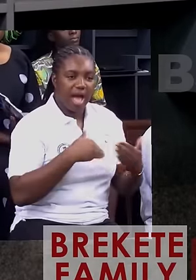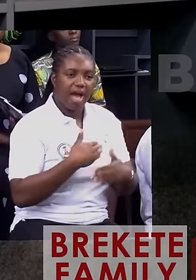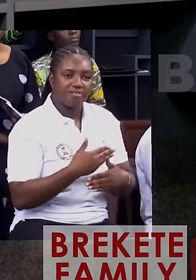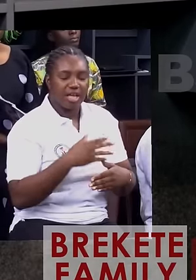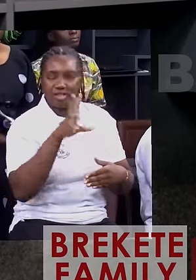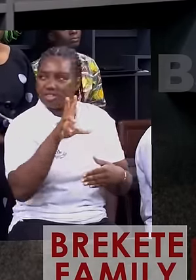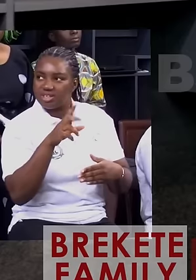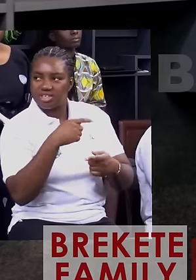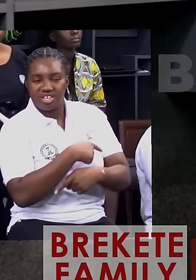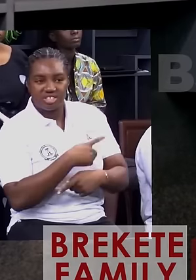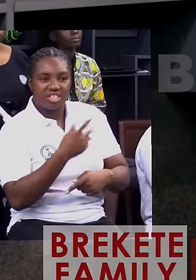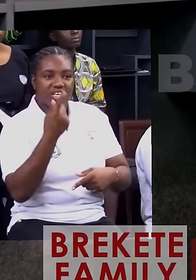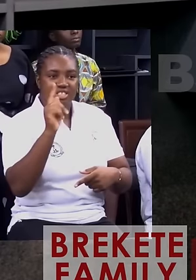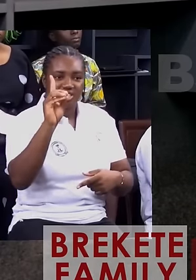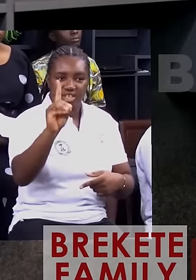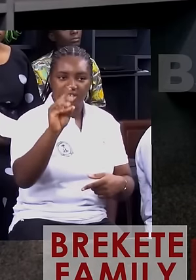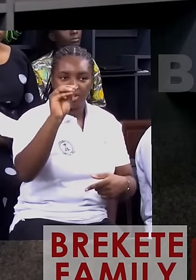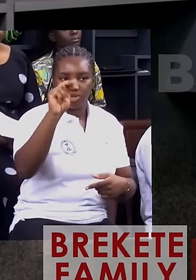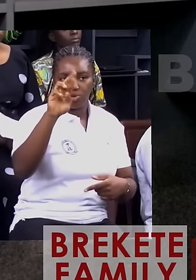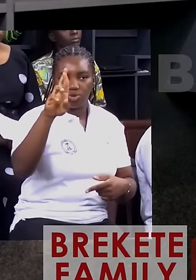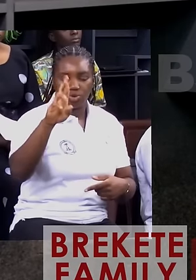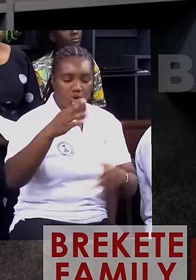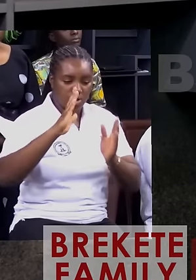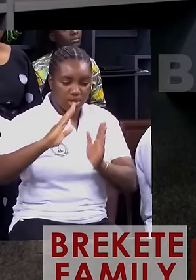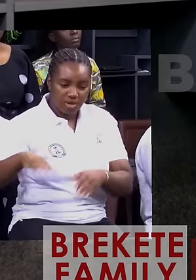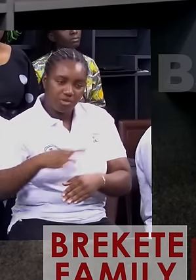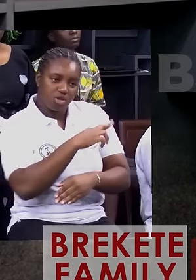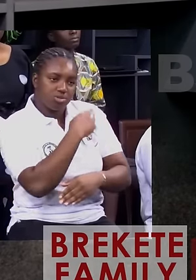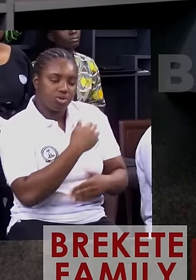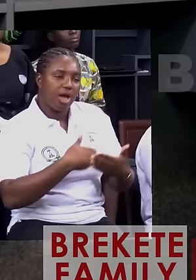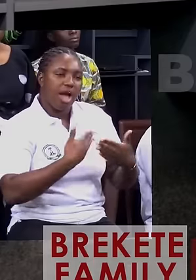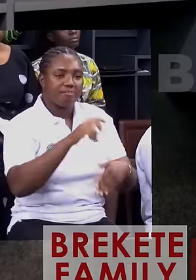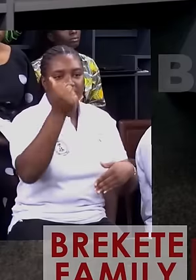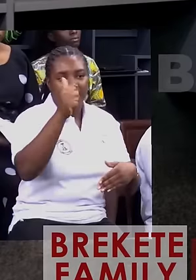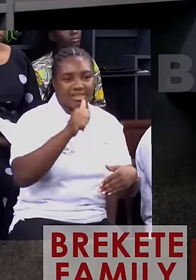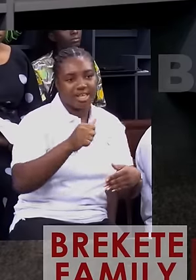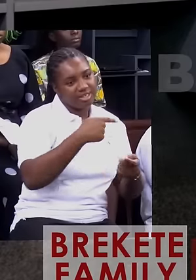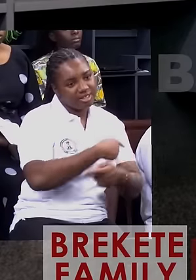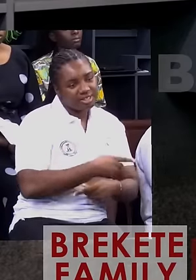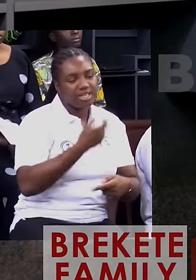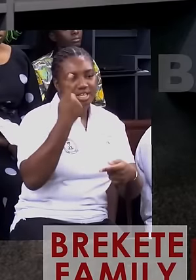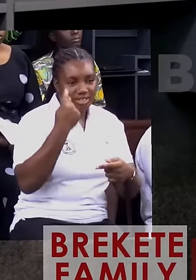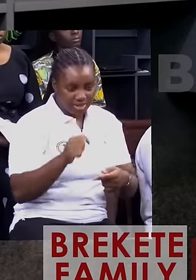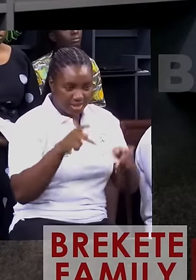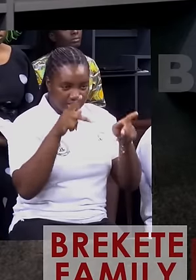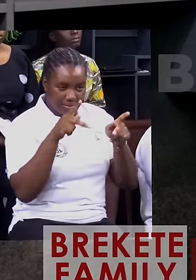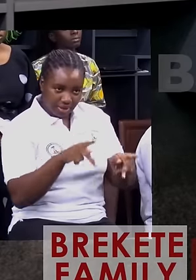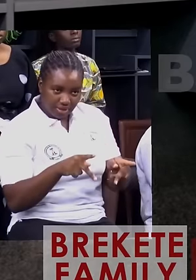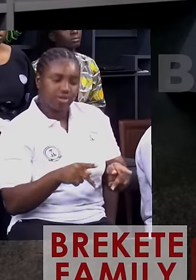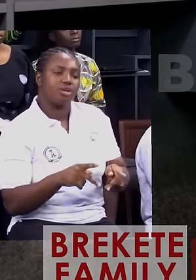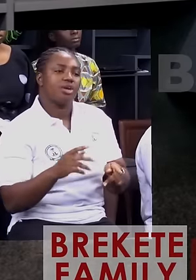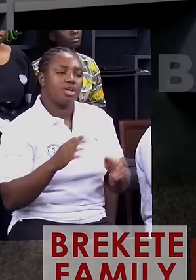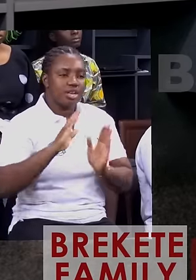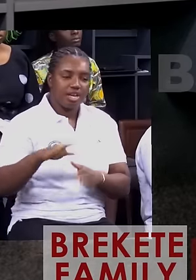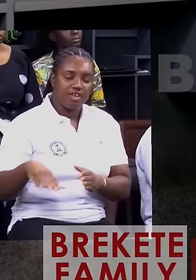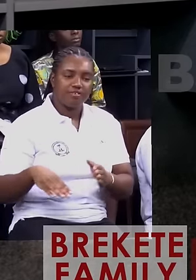after 3 days, the donor leaves the hospital, and after like 10 days, the recipient leaves the hospital. And in our center, it's a